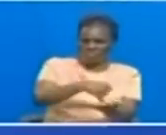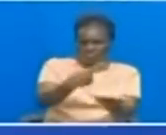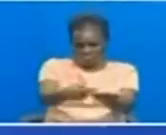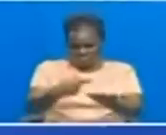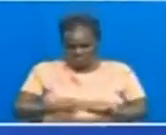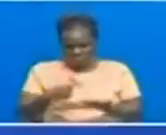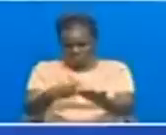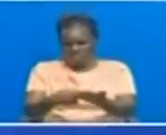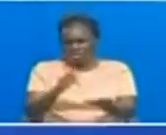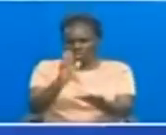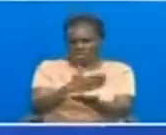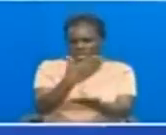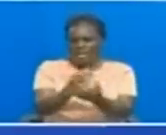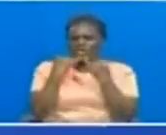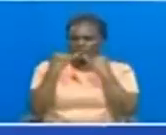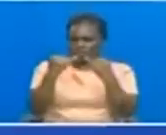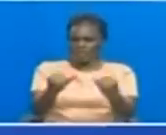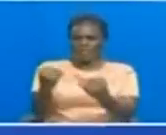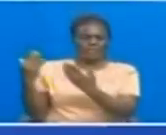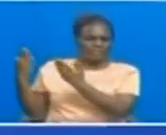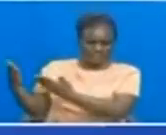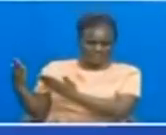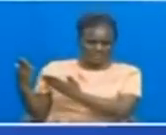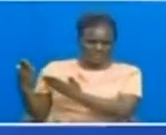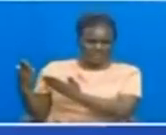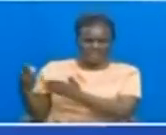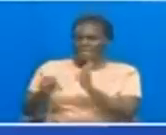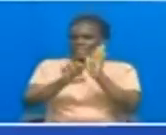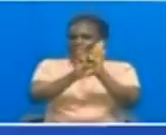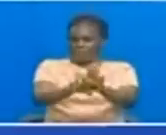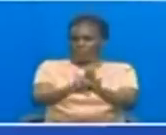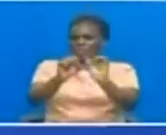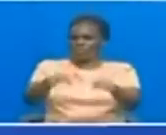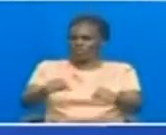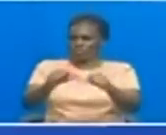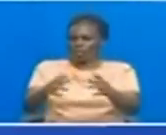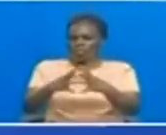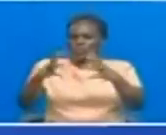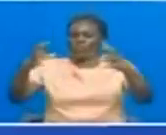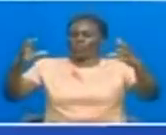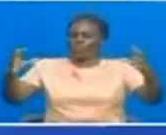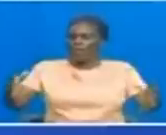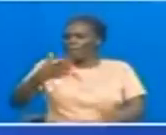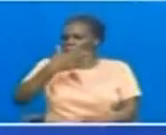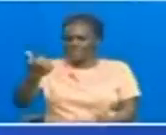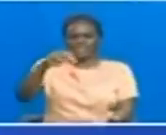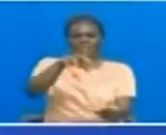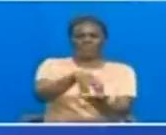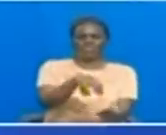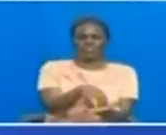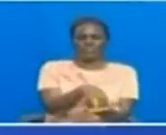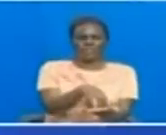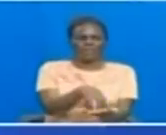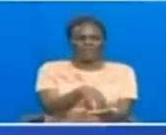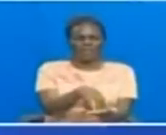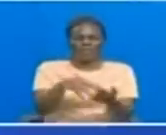trying to share the information. But we are saying this is just a model. Mm-hmm. This is just a demo. Mm-hmm. We can build a more robust system wow. than the what you're able to